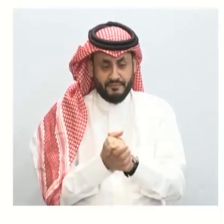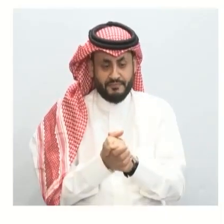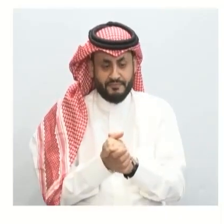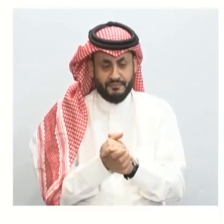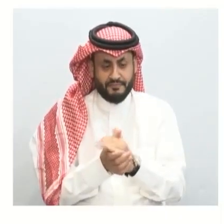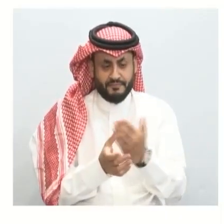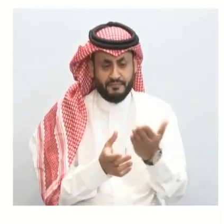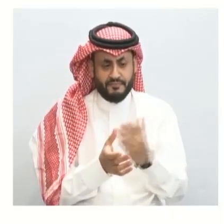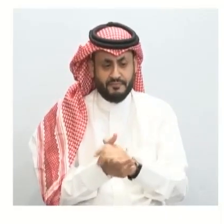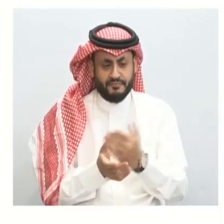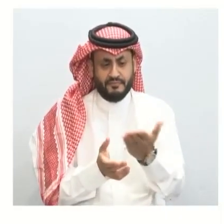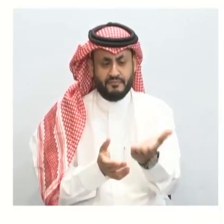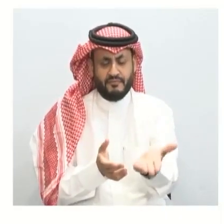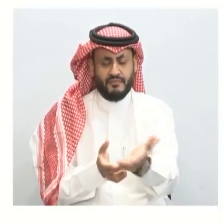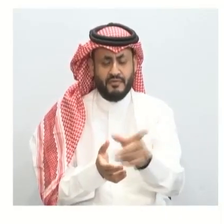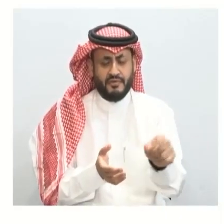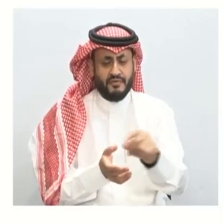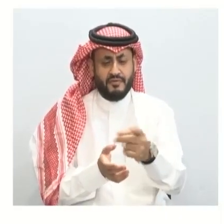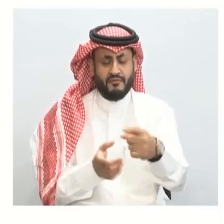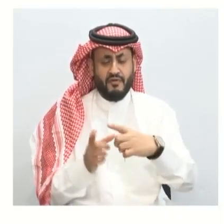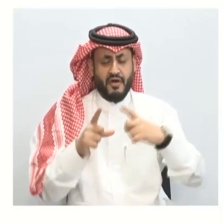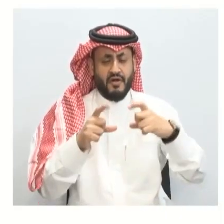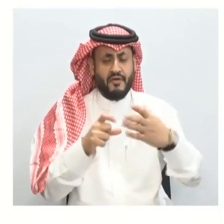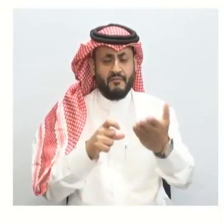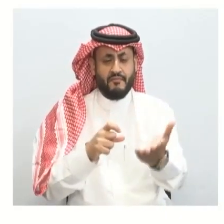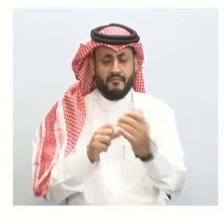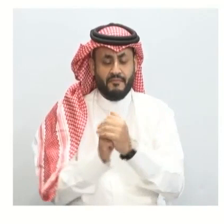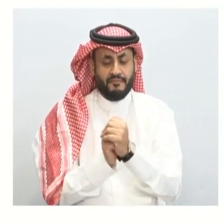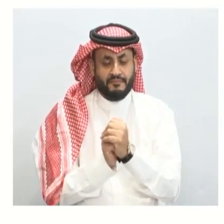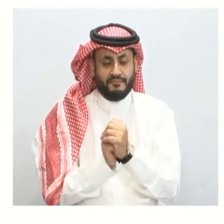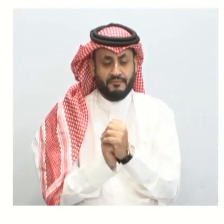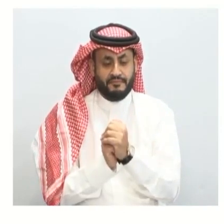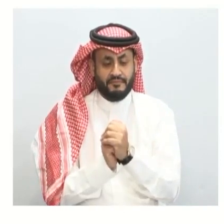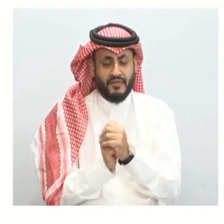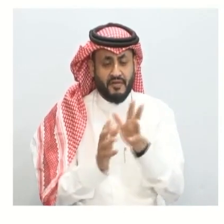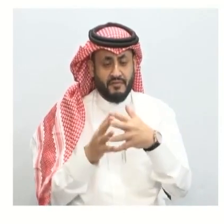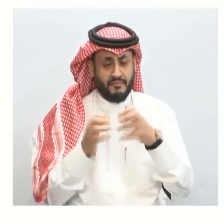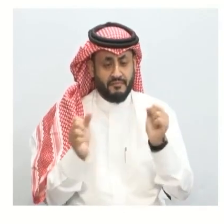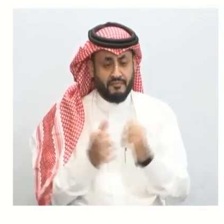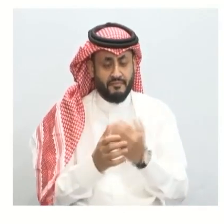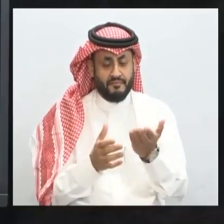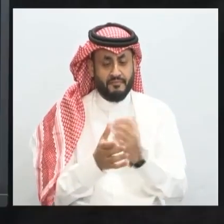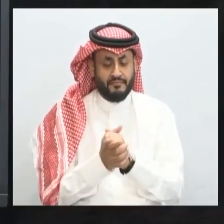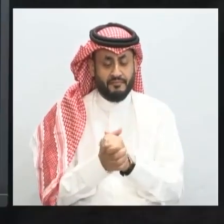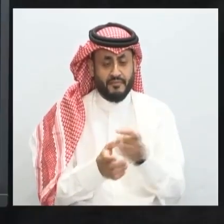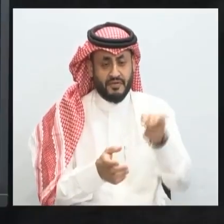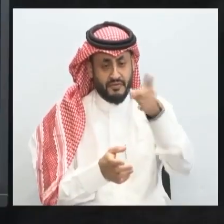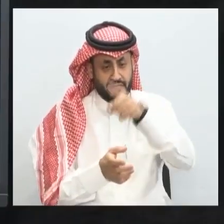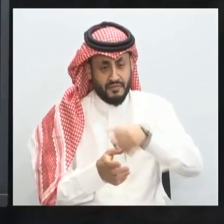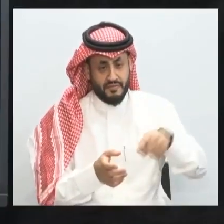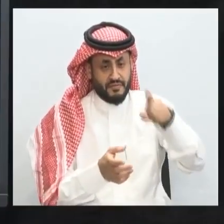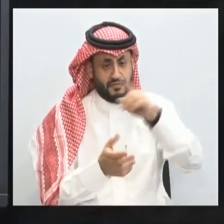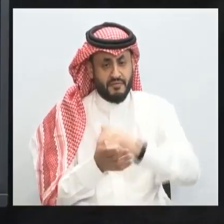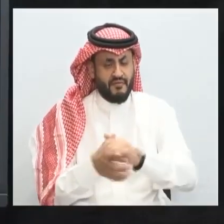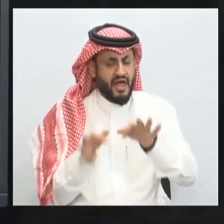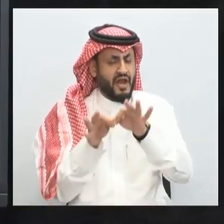and I'm going to give you just a hint here by showing you this picture. So, this is the meaning of the diameter. If you have a circle and you are going to